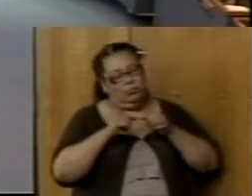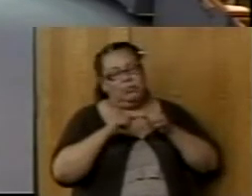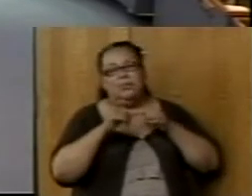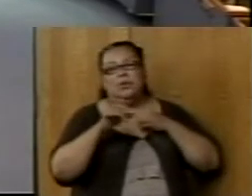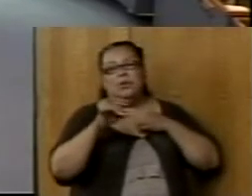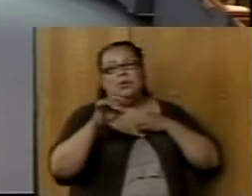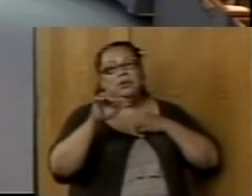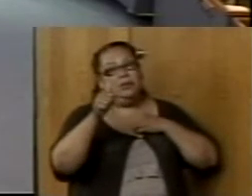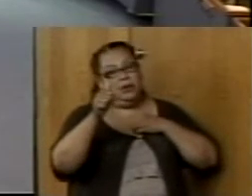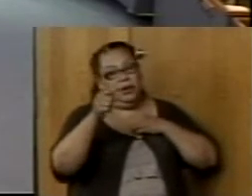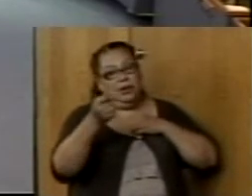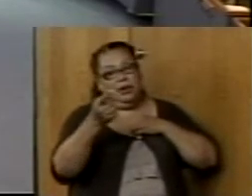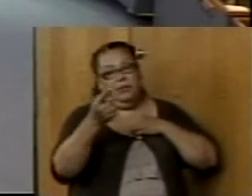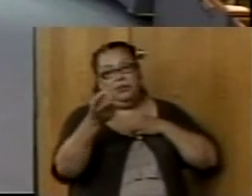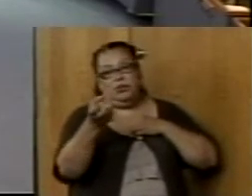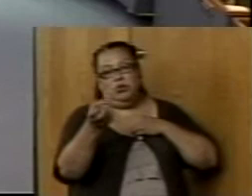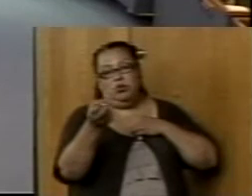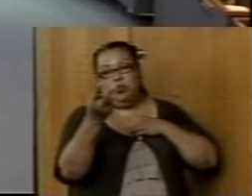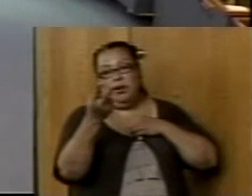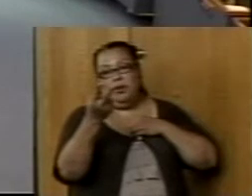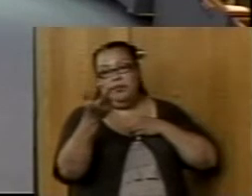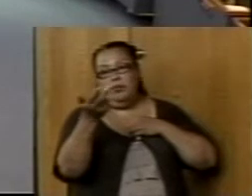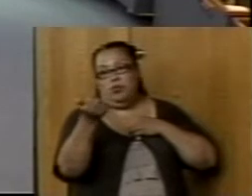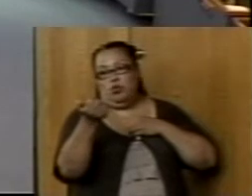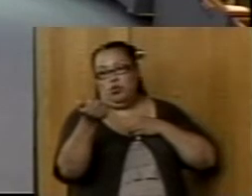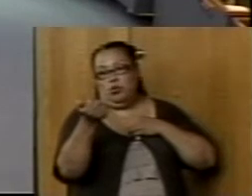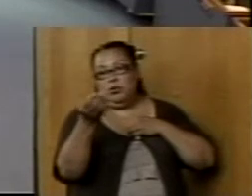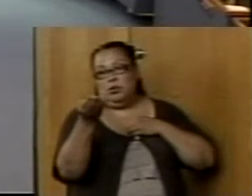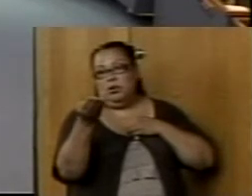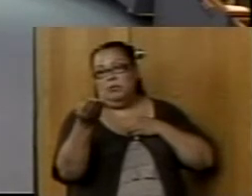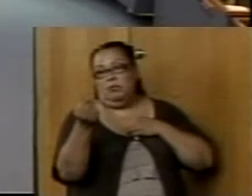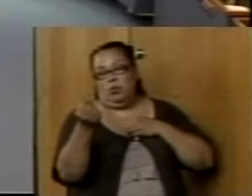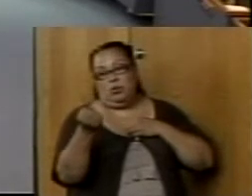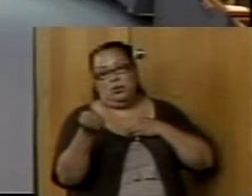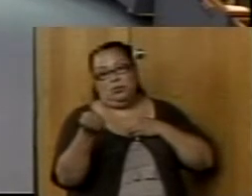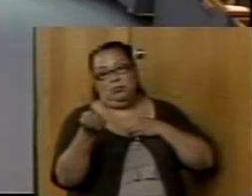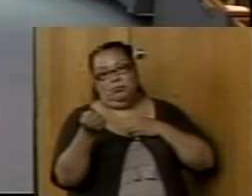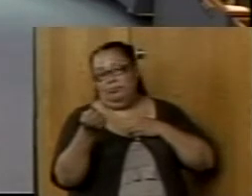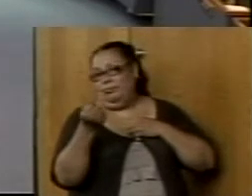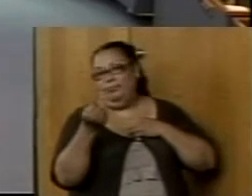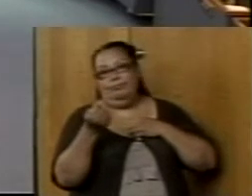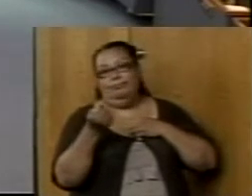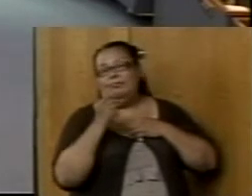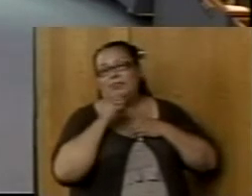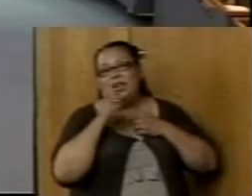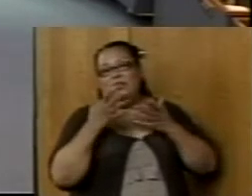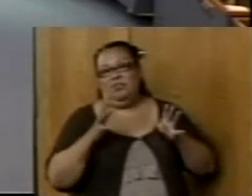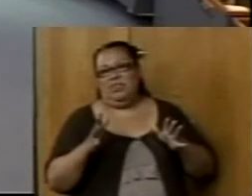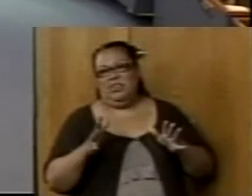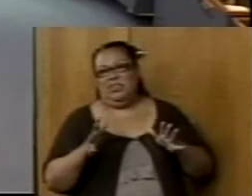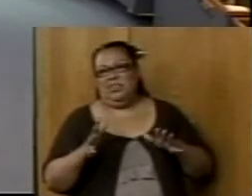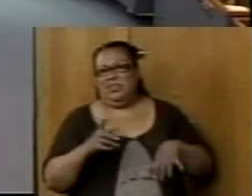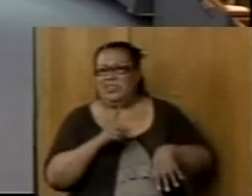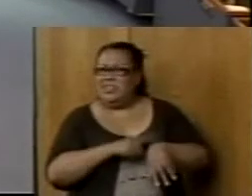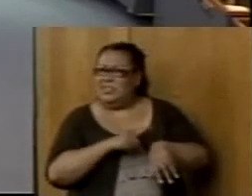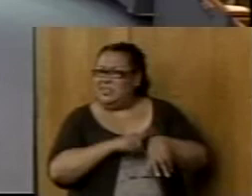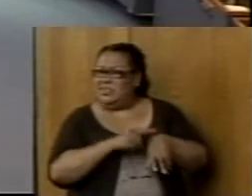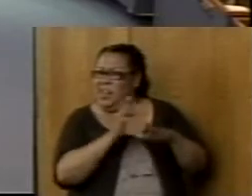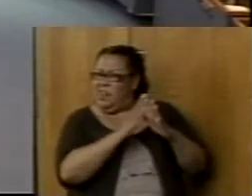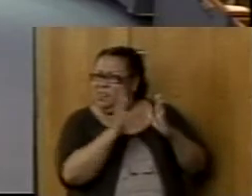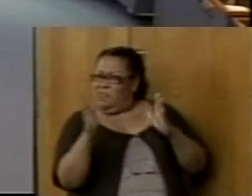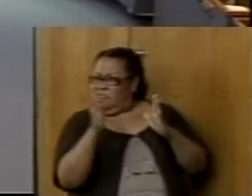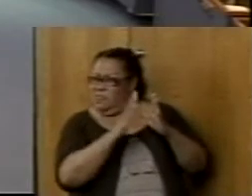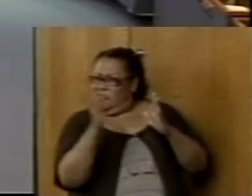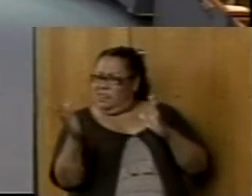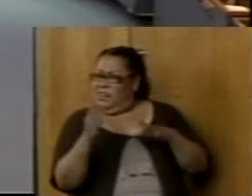Number 10, 11, and 12, 13, and 14. Is there a timeline for those